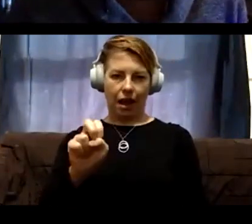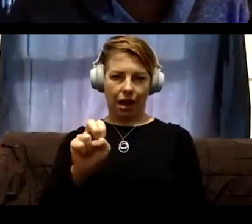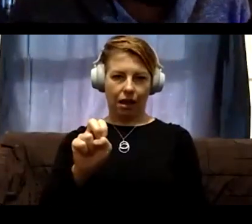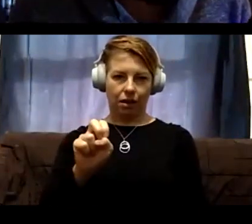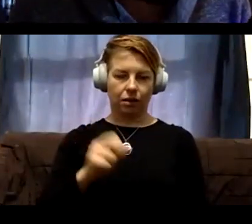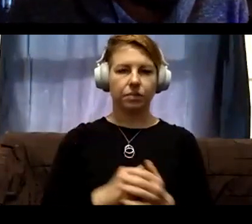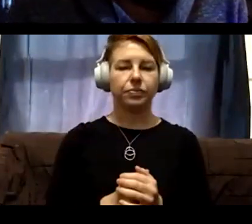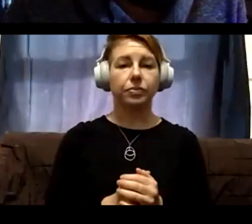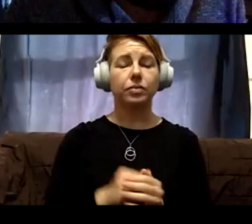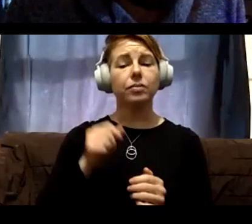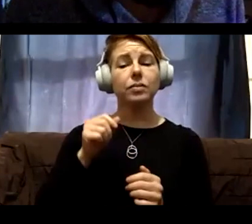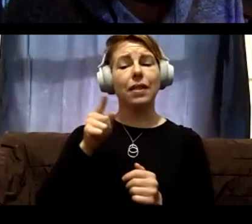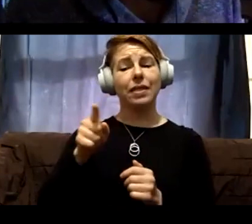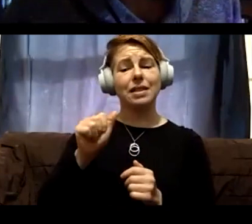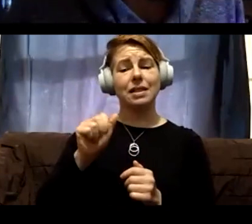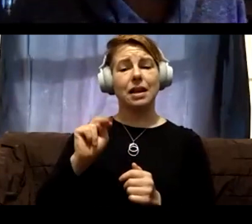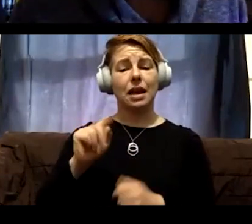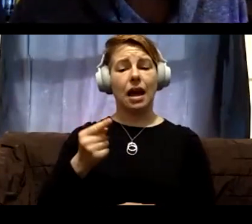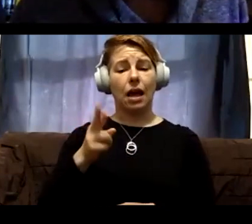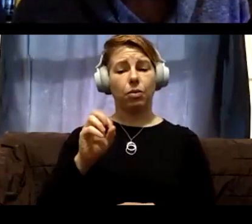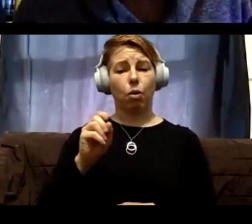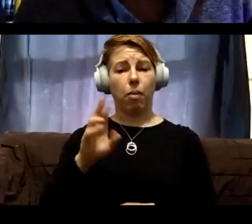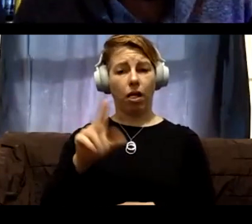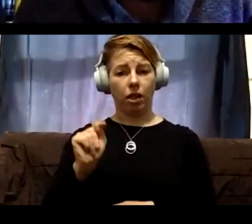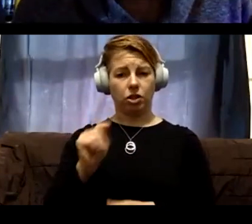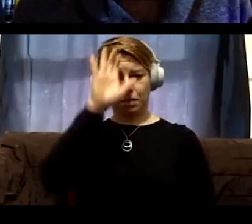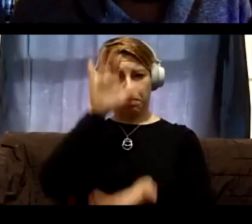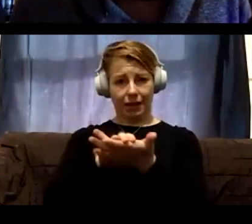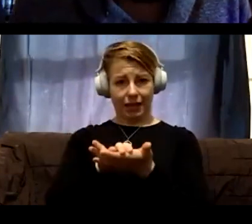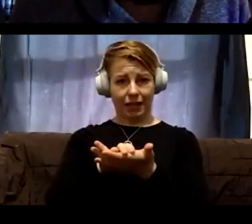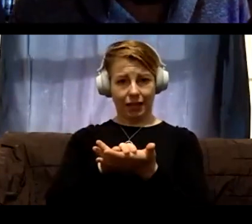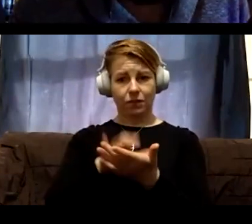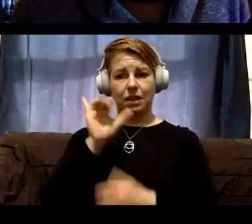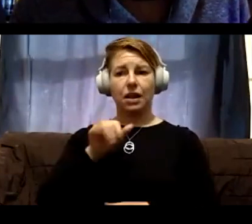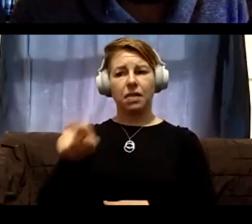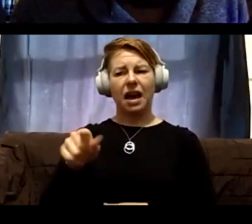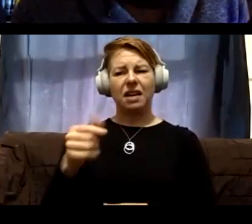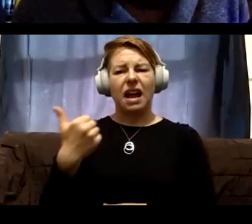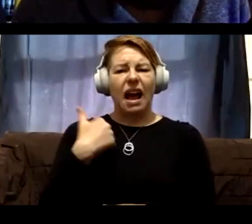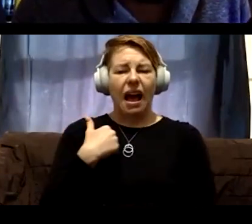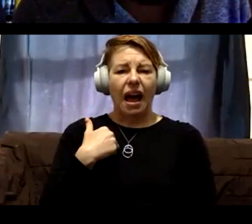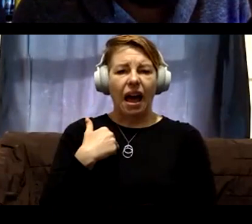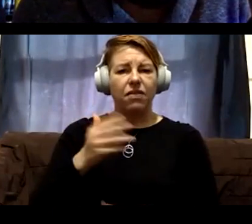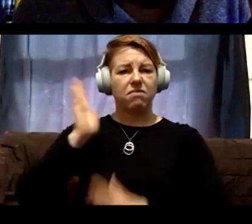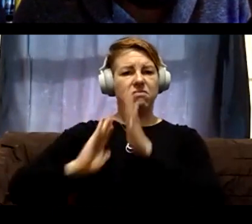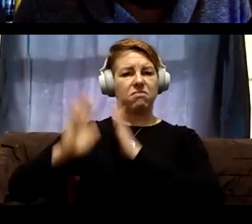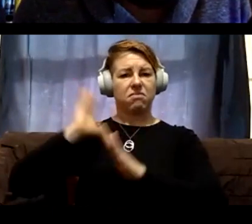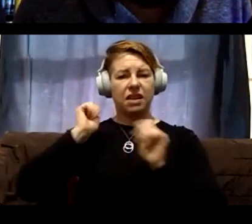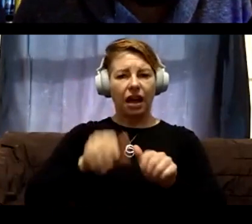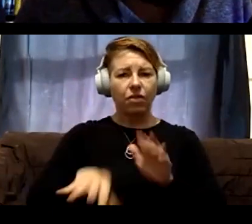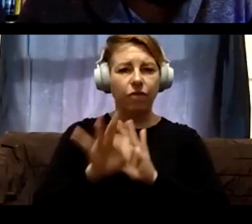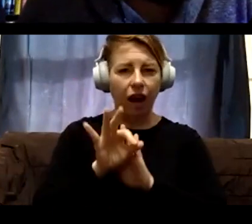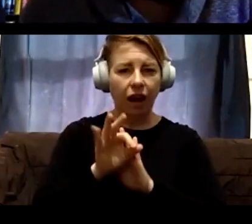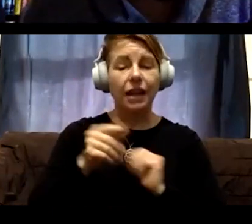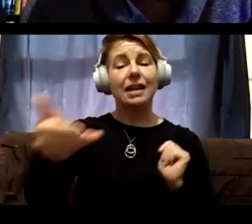the original race exists. And soon after his arrival, he hires a young boy, allegedly half Aboriginal,